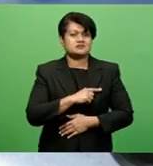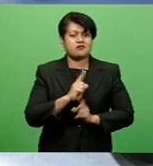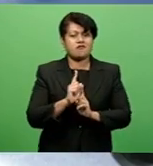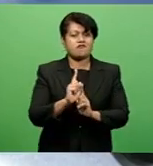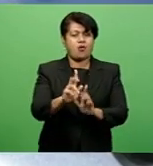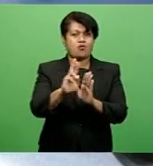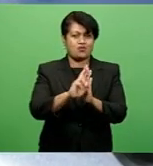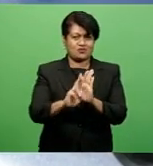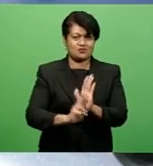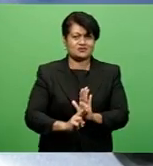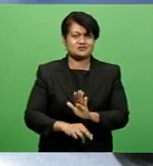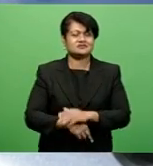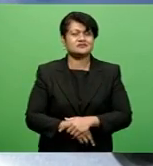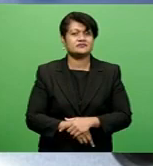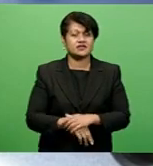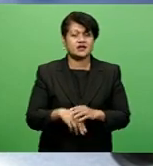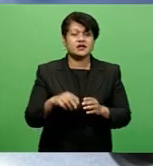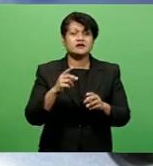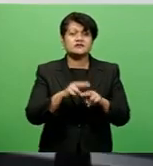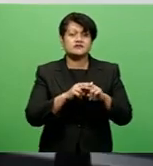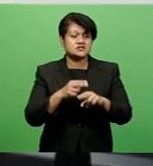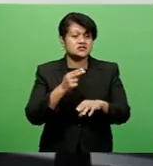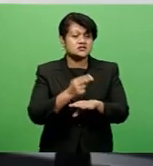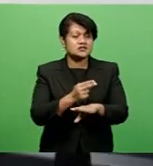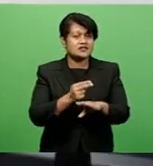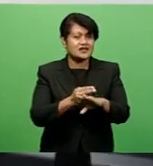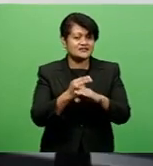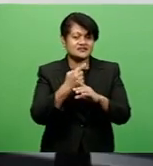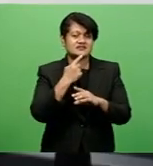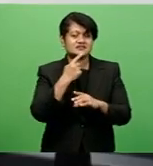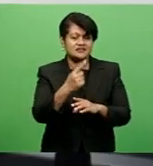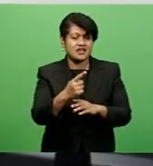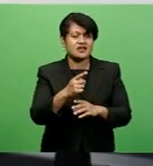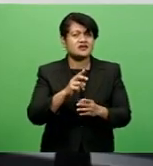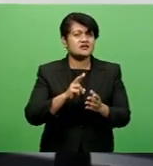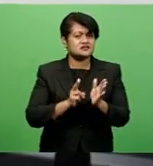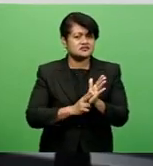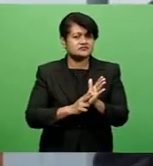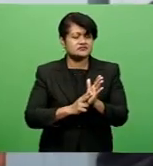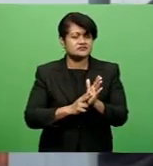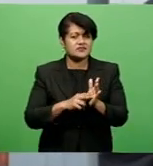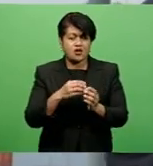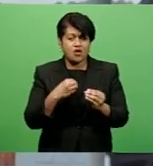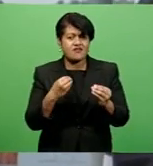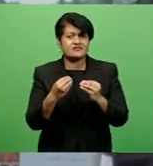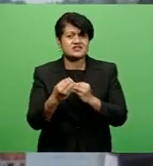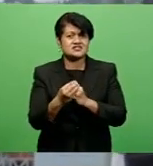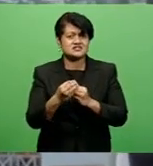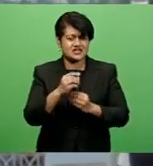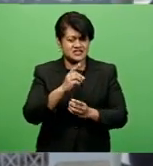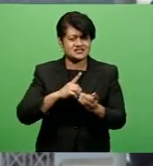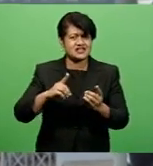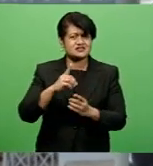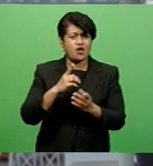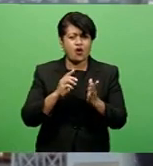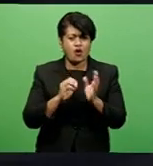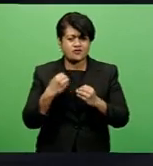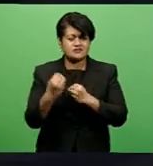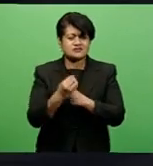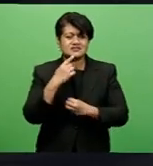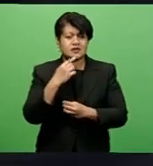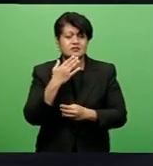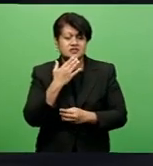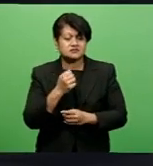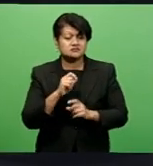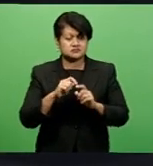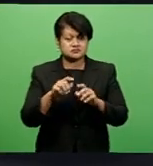warnings. The Fiji Navy says it will assist the National Disaster Management Office when the need arises, especially with search and rescue